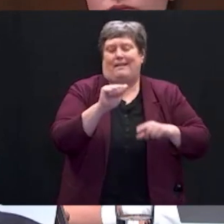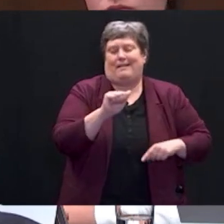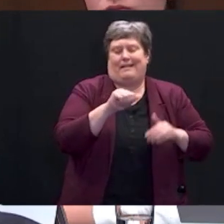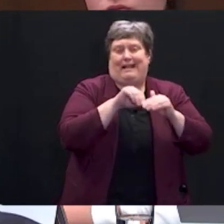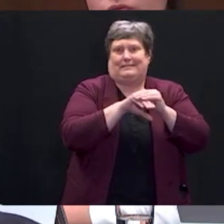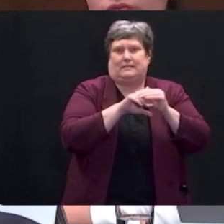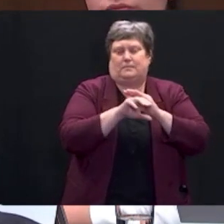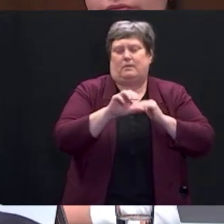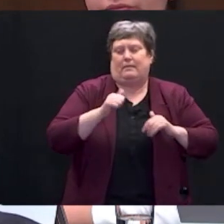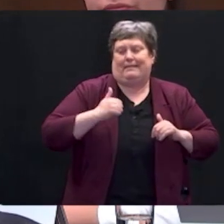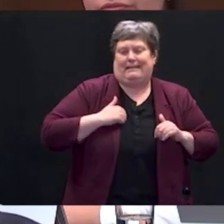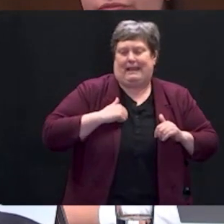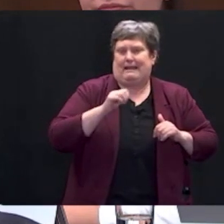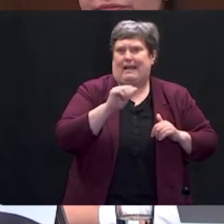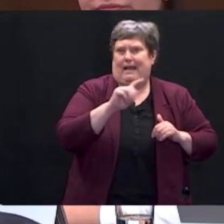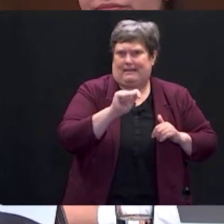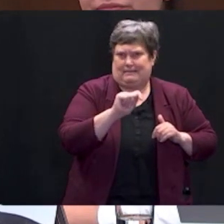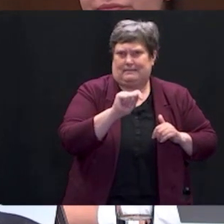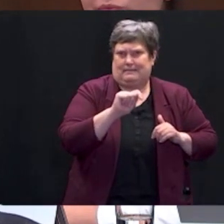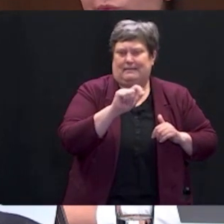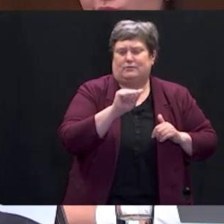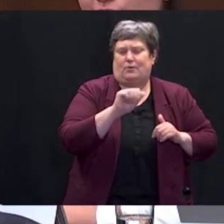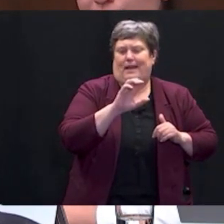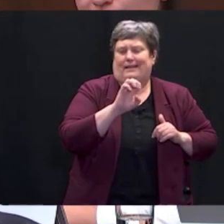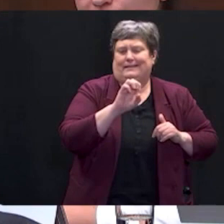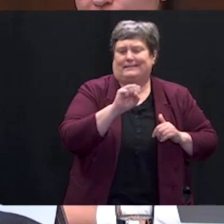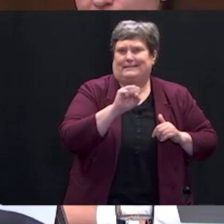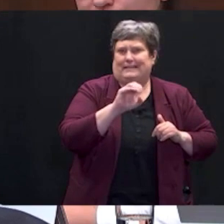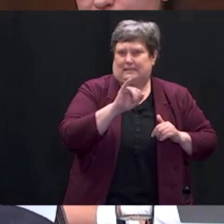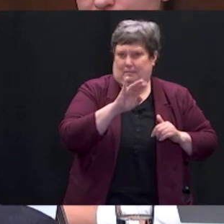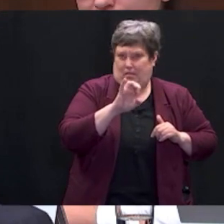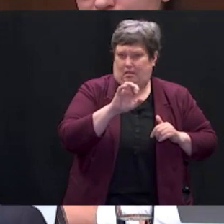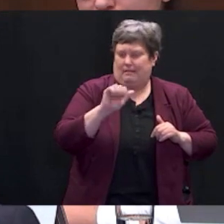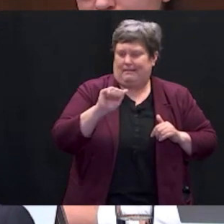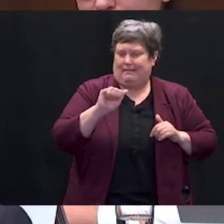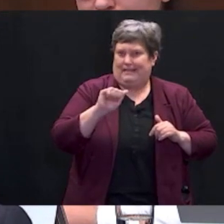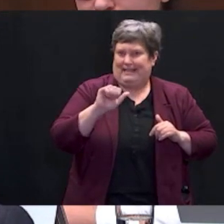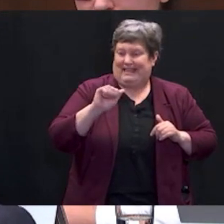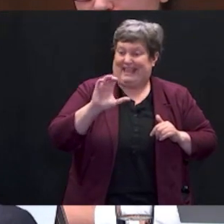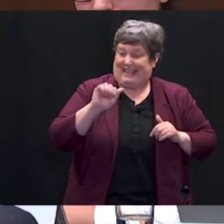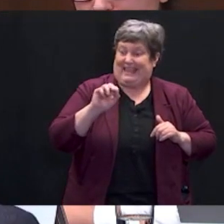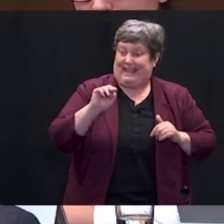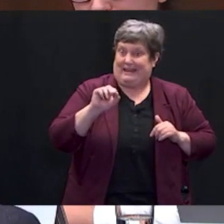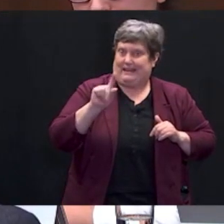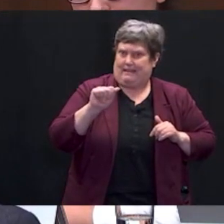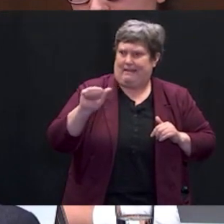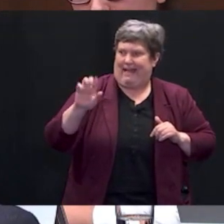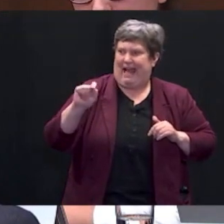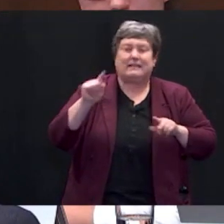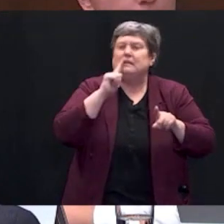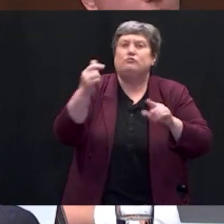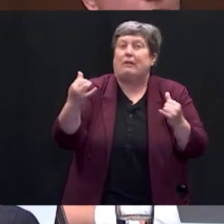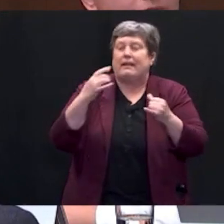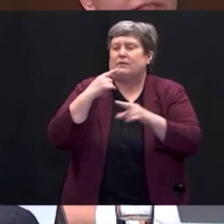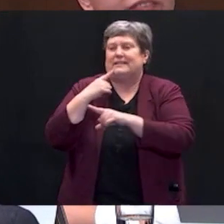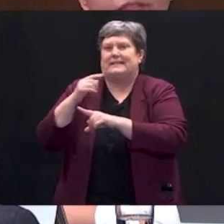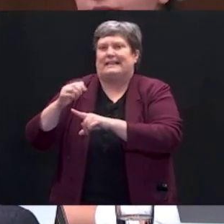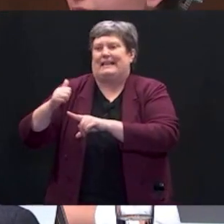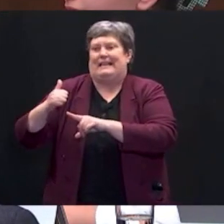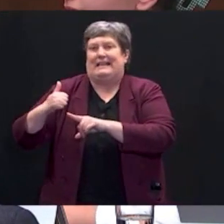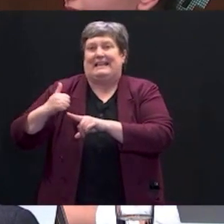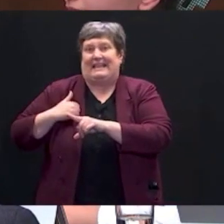that my colleague was seeking to reference. And so if we can just, again, change it from the